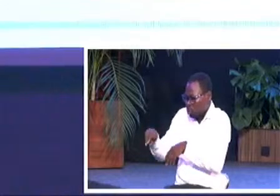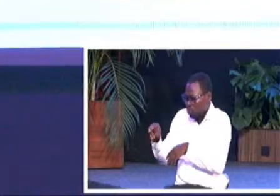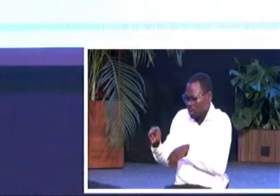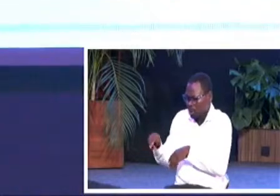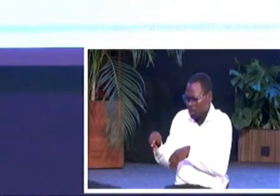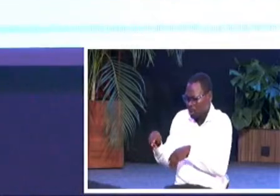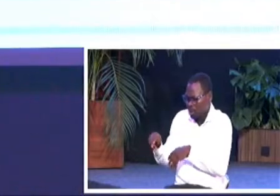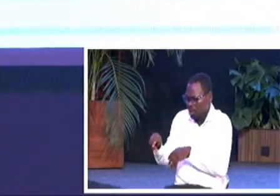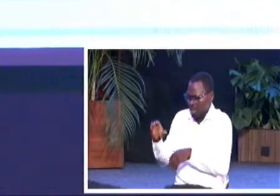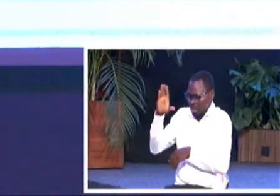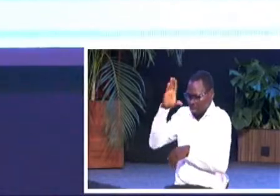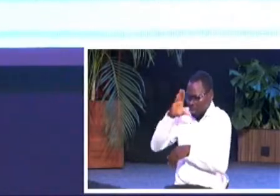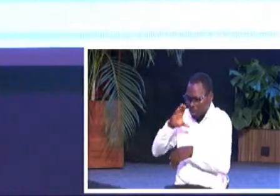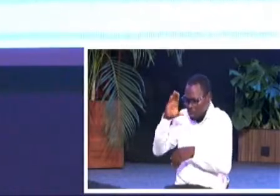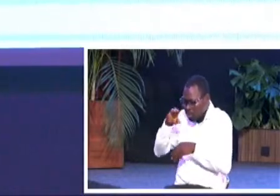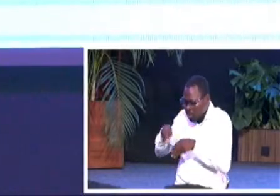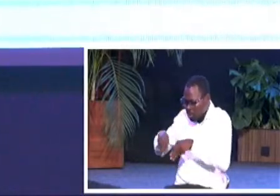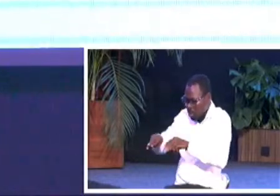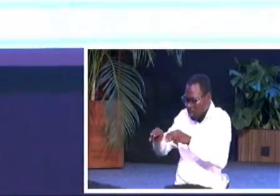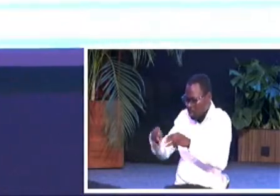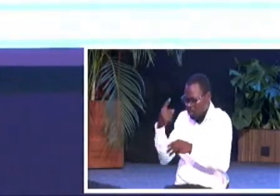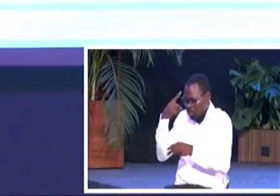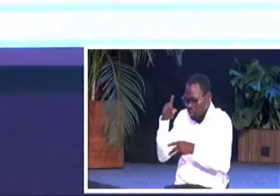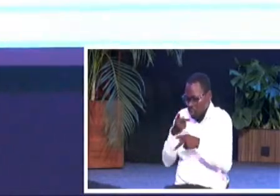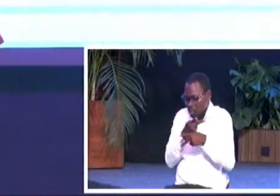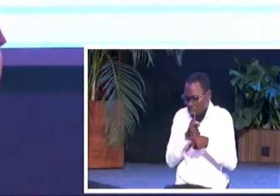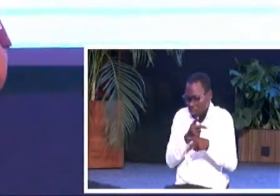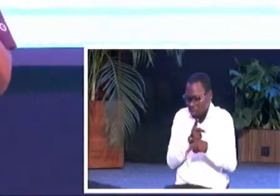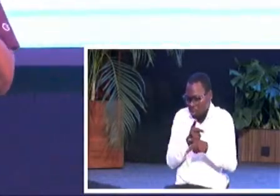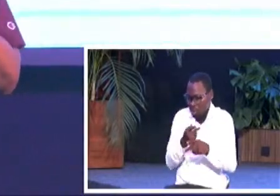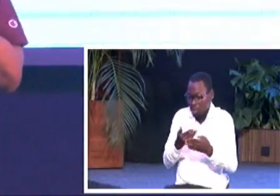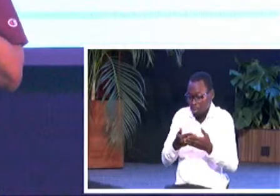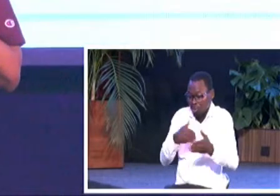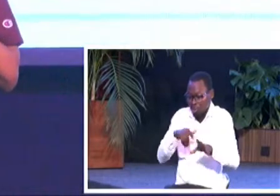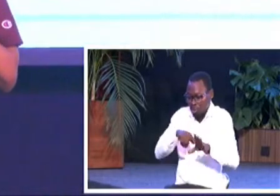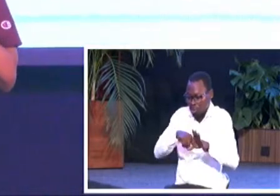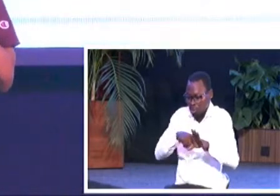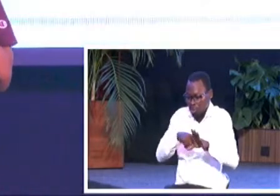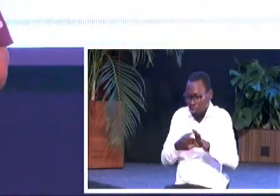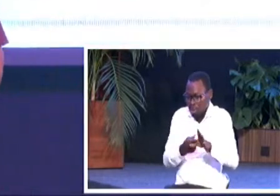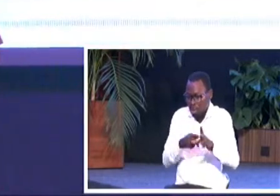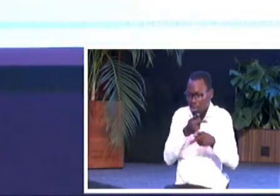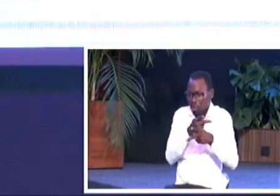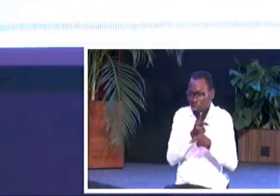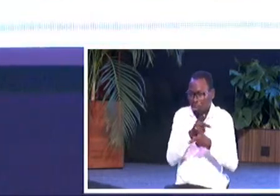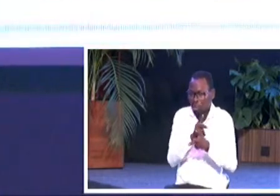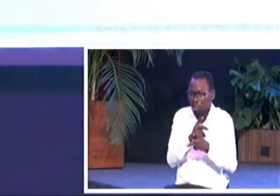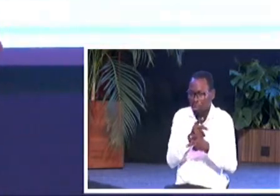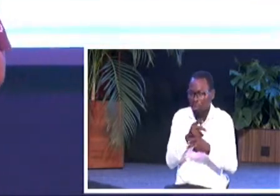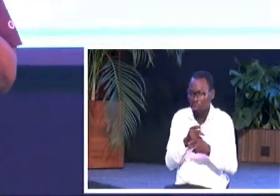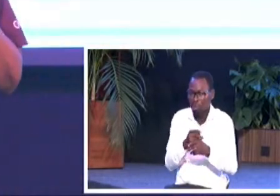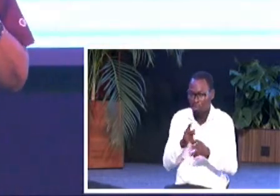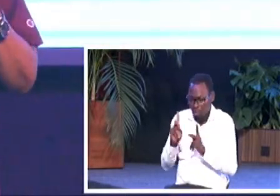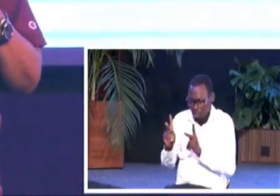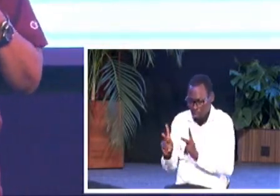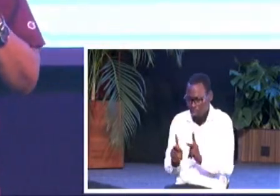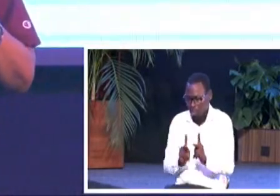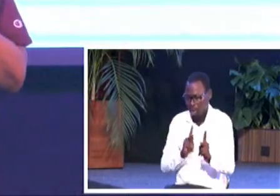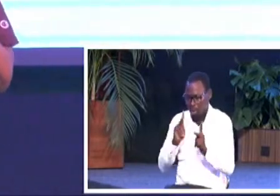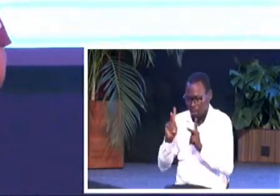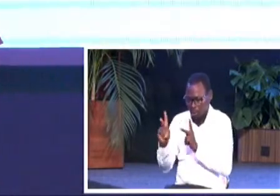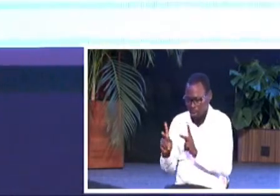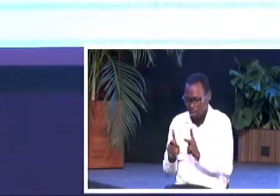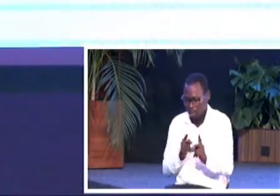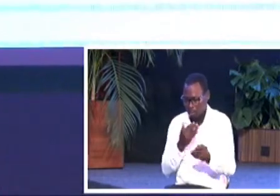Find the market for your production before you start producing. Plan your